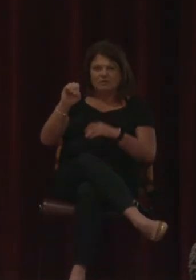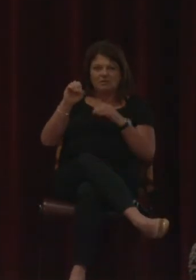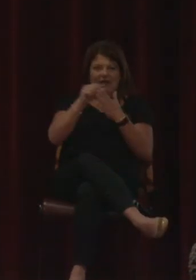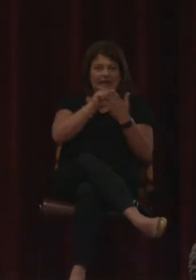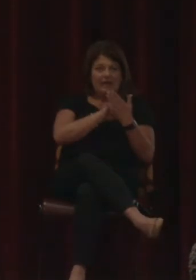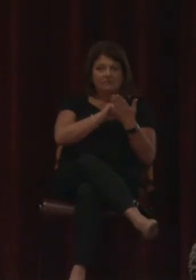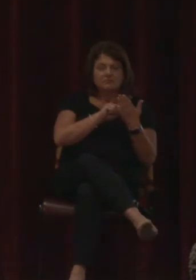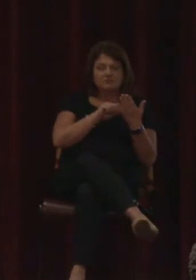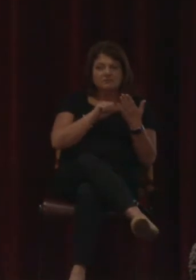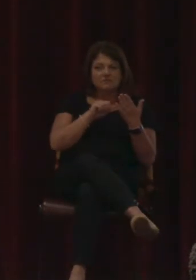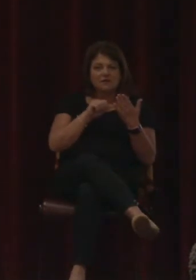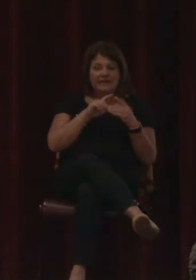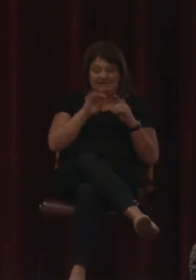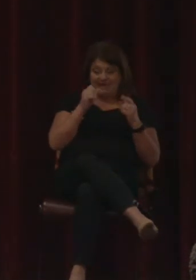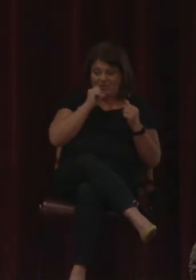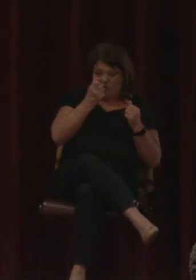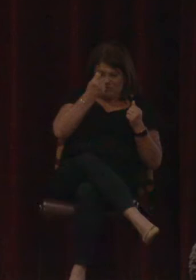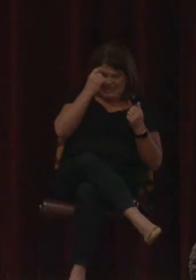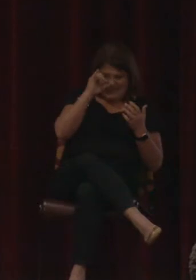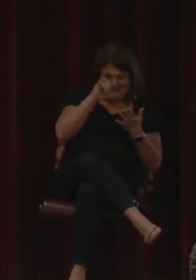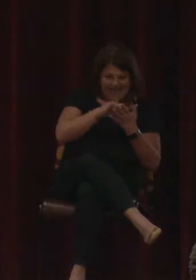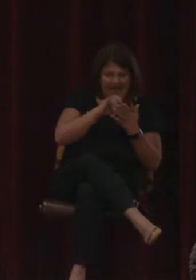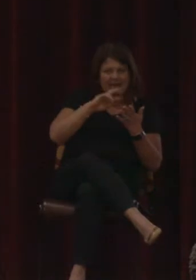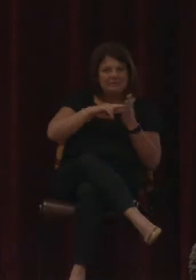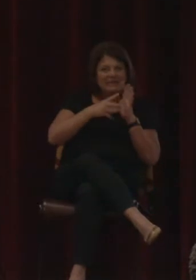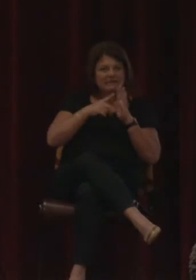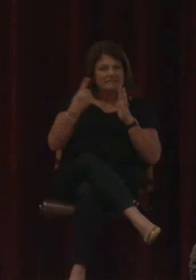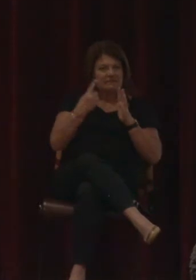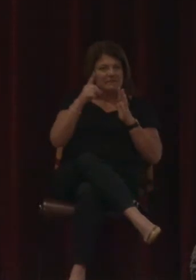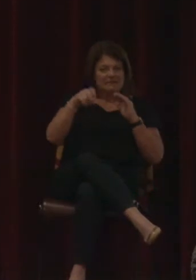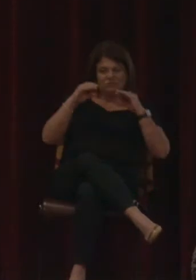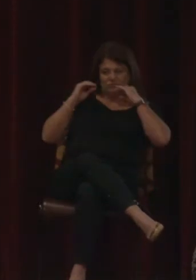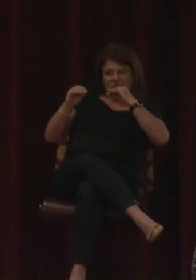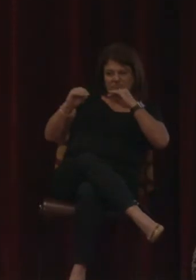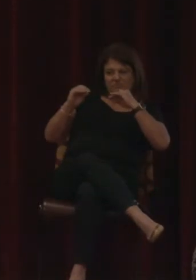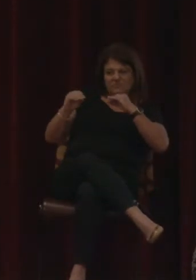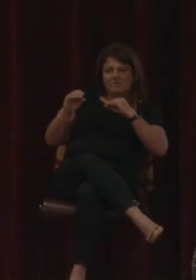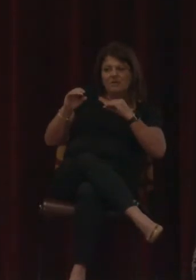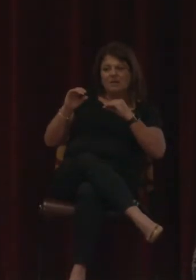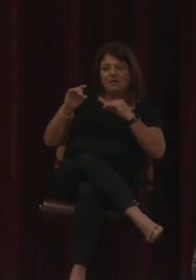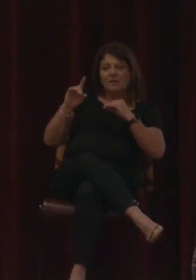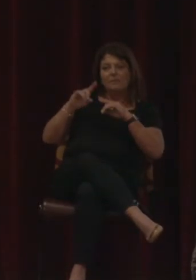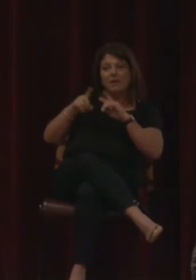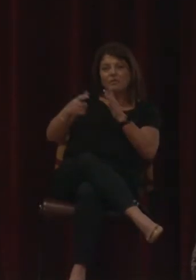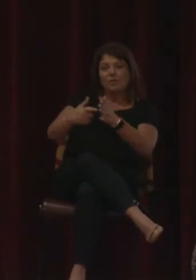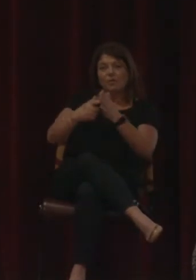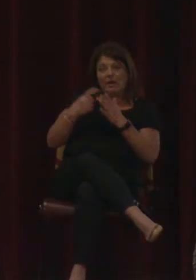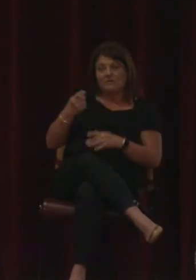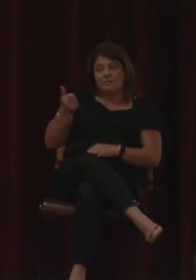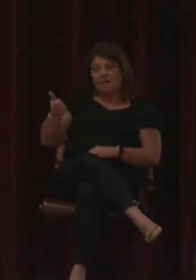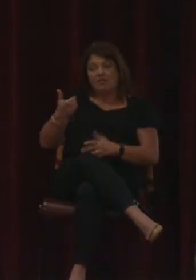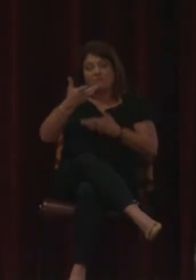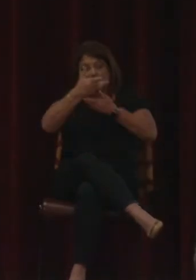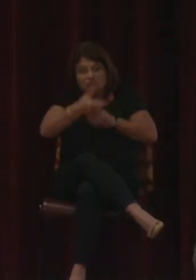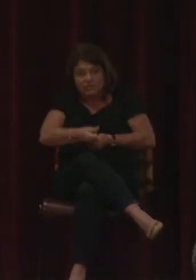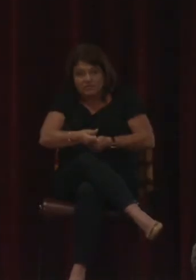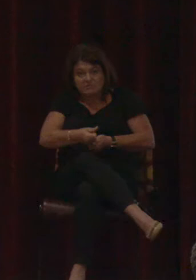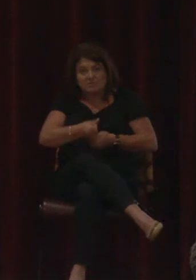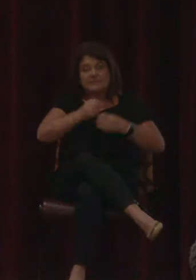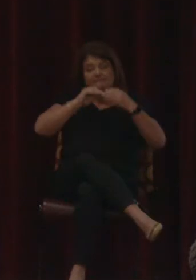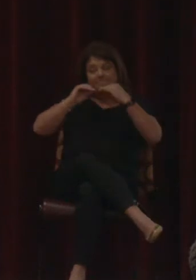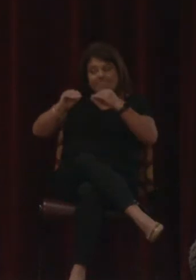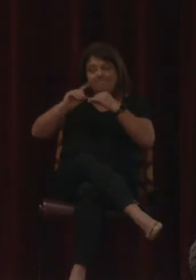even. But it takes someone that the individual with disabilities trust, educating them